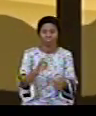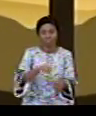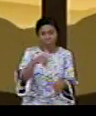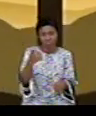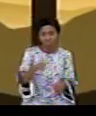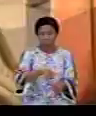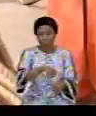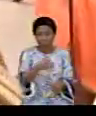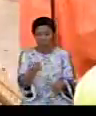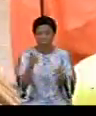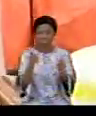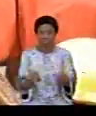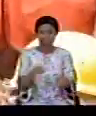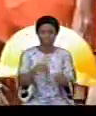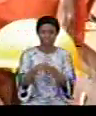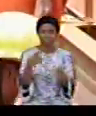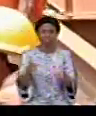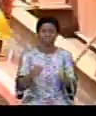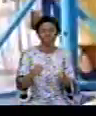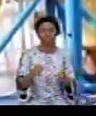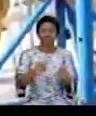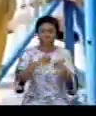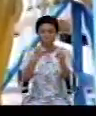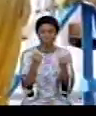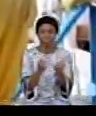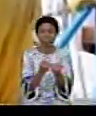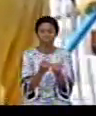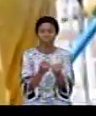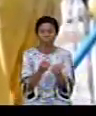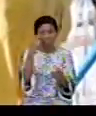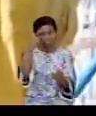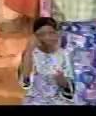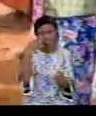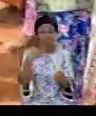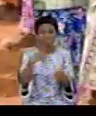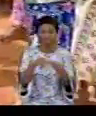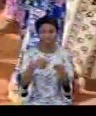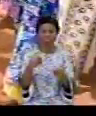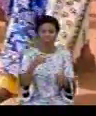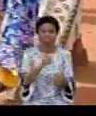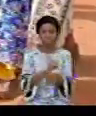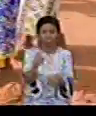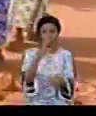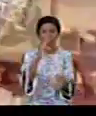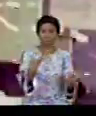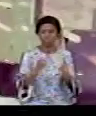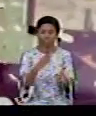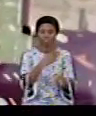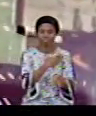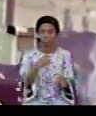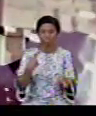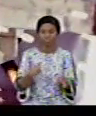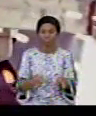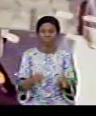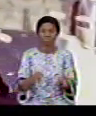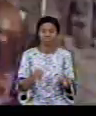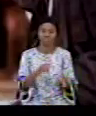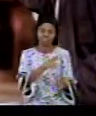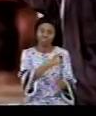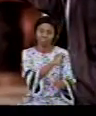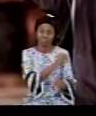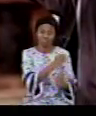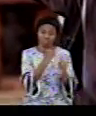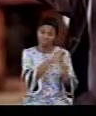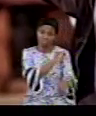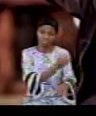in society think about the work you're doing the energy it takes to work the seal it takes to work the skill it takes to work